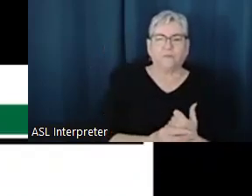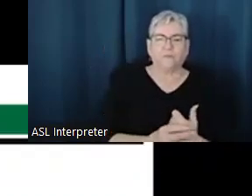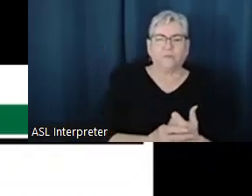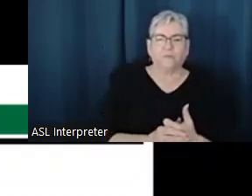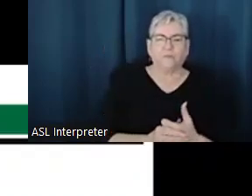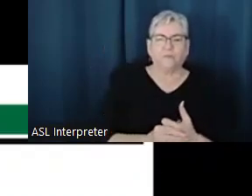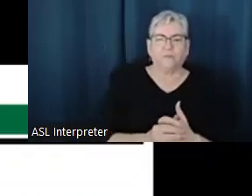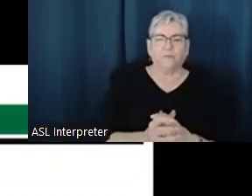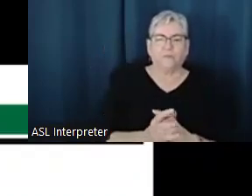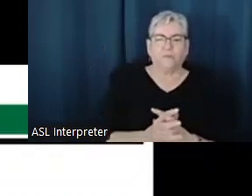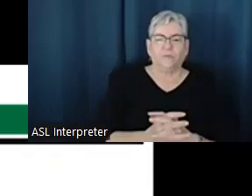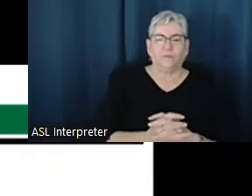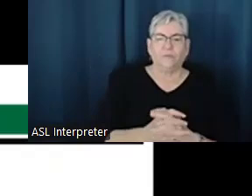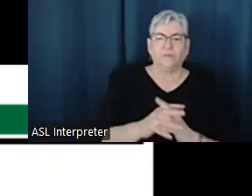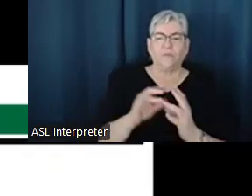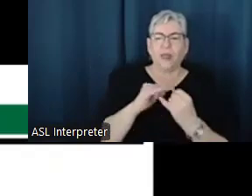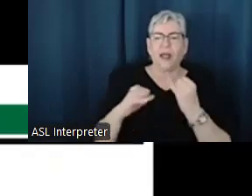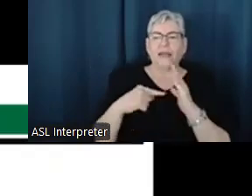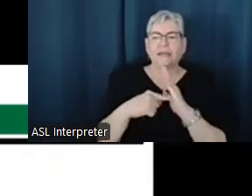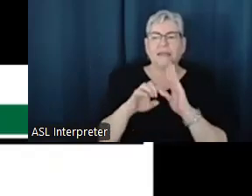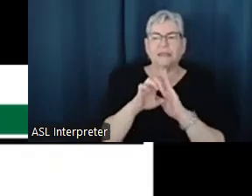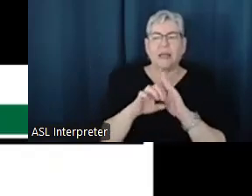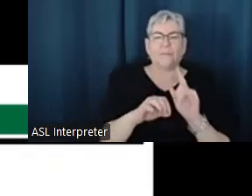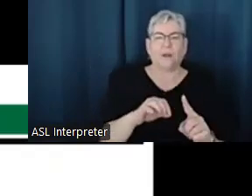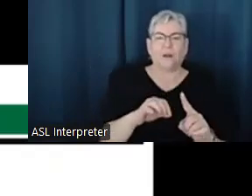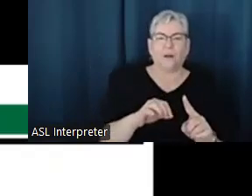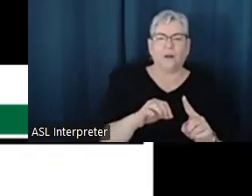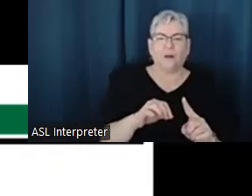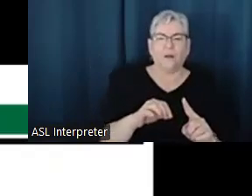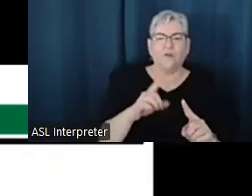So the last example that we're going to do is our service example.